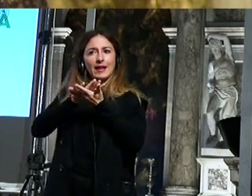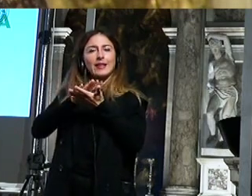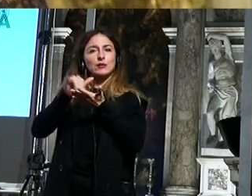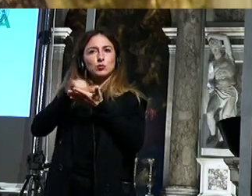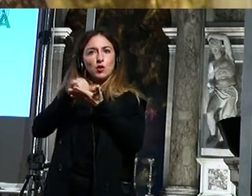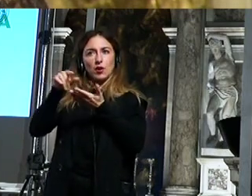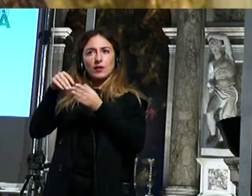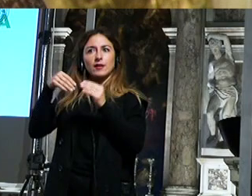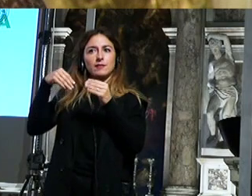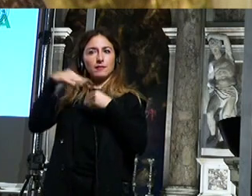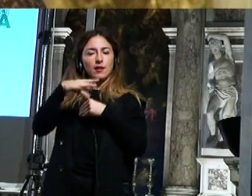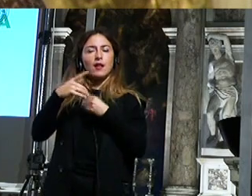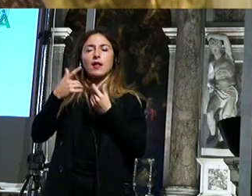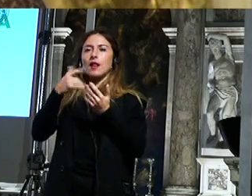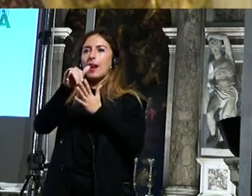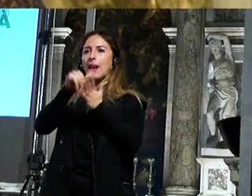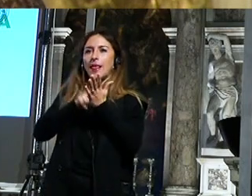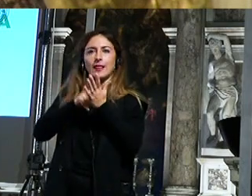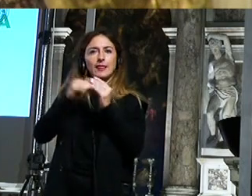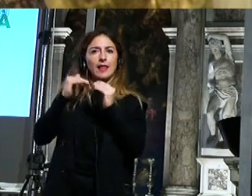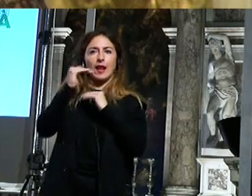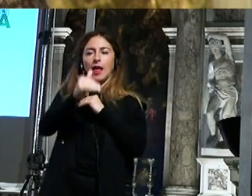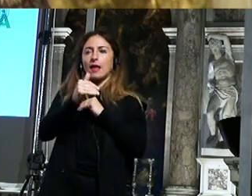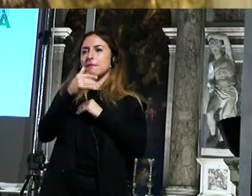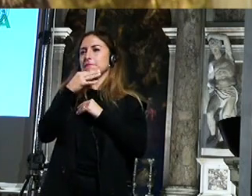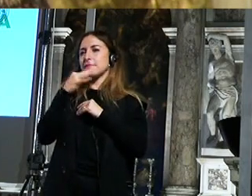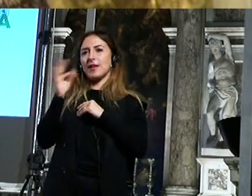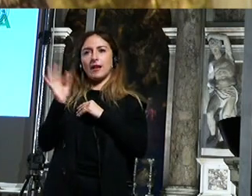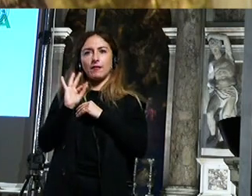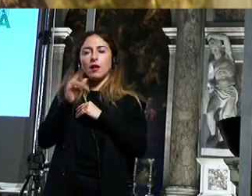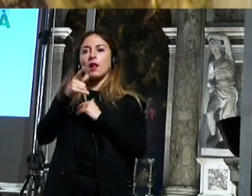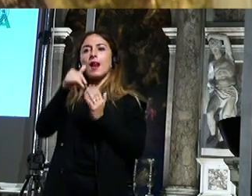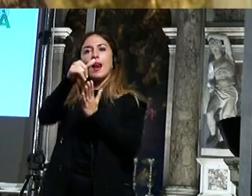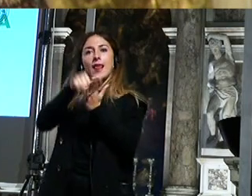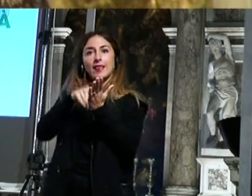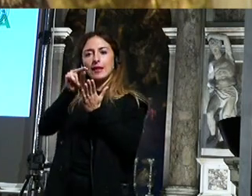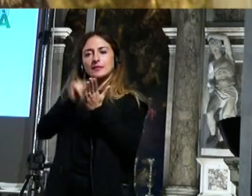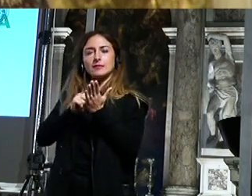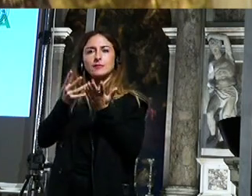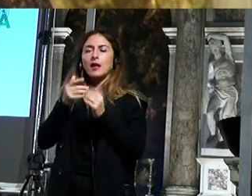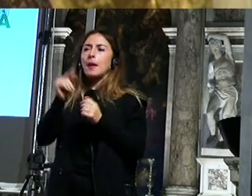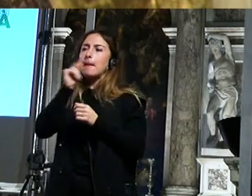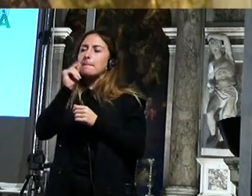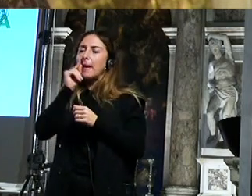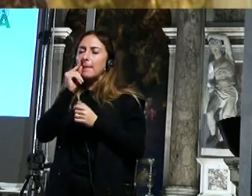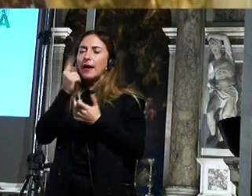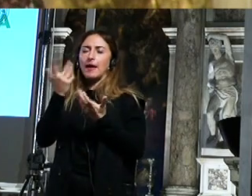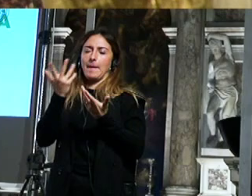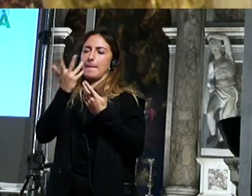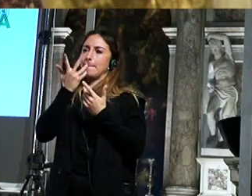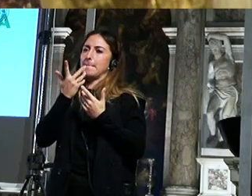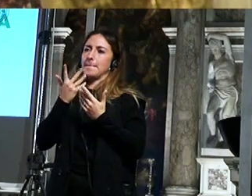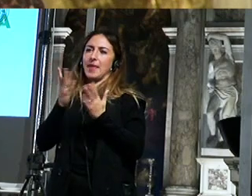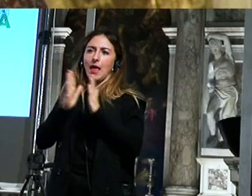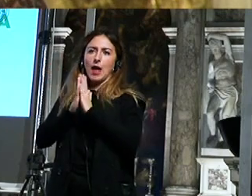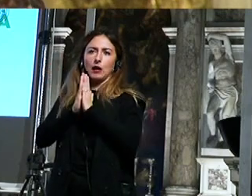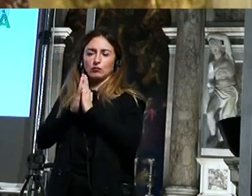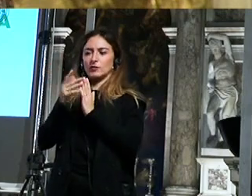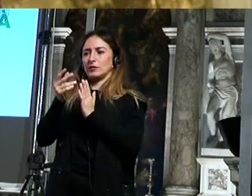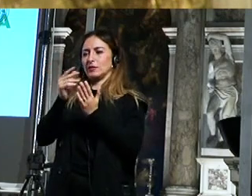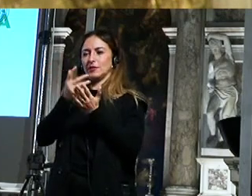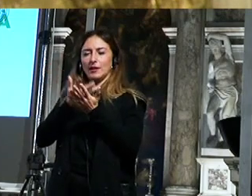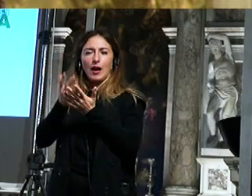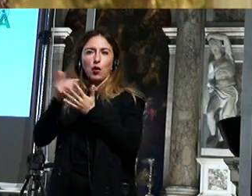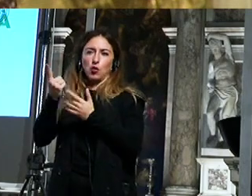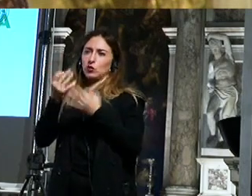father would have loved the story, that he felt it was a love letter to Taste of Cherry, and that he was getting texts and phone calls